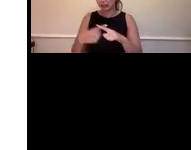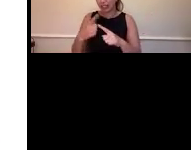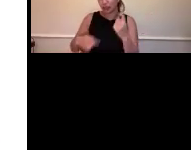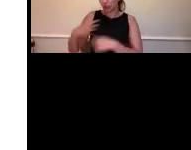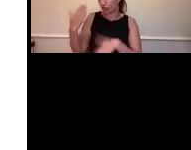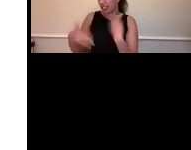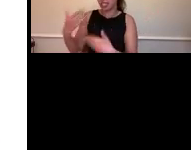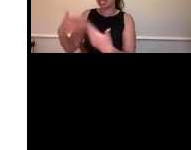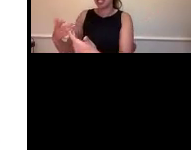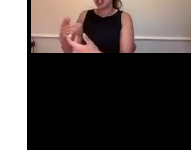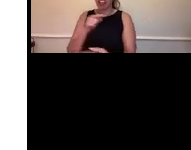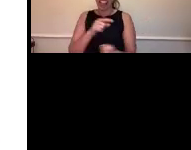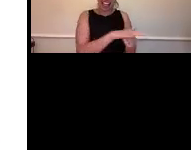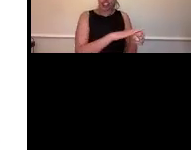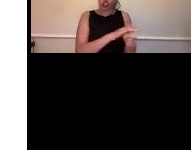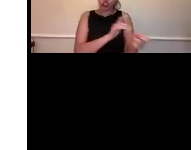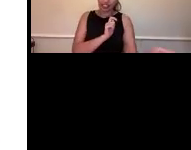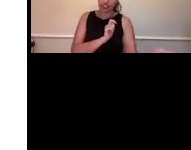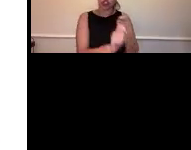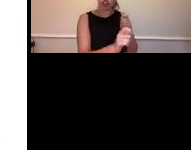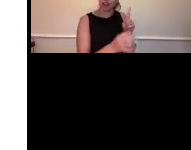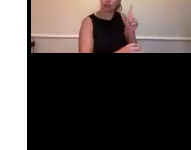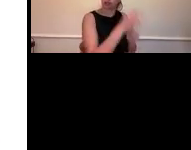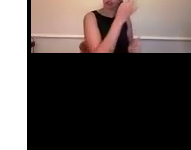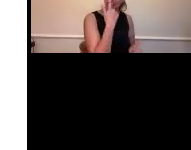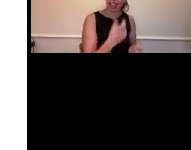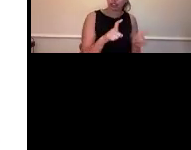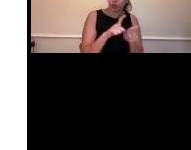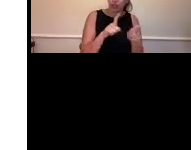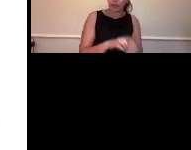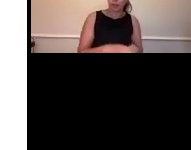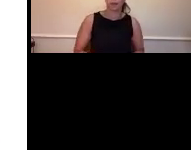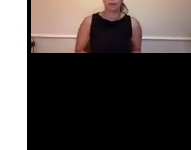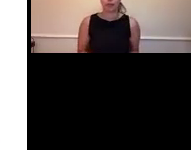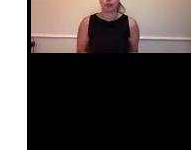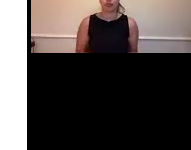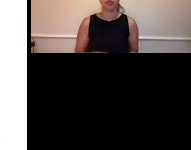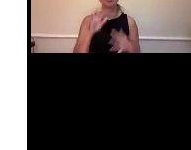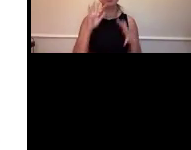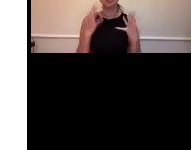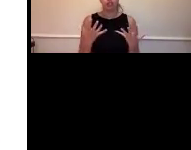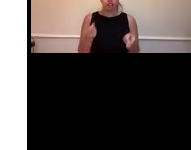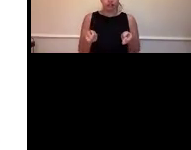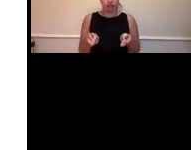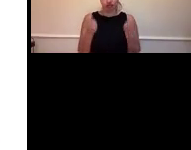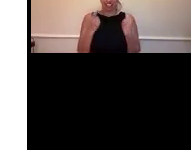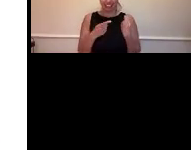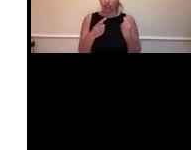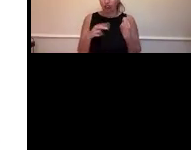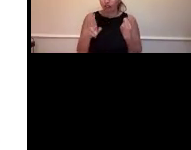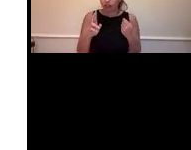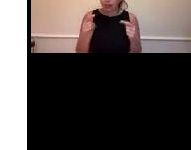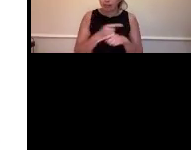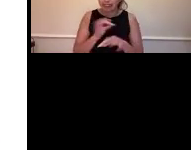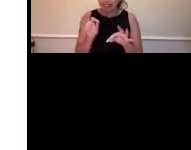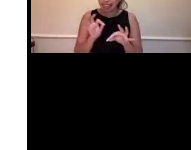around ecologically. And I wanted to bring up, while I bring this up, I wonder if I missed anything here,